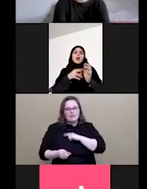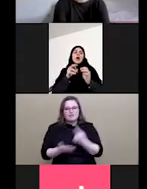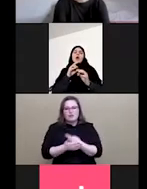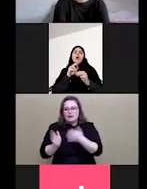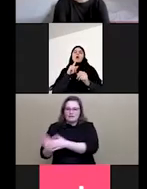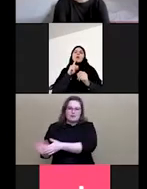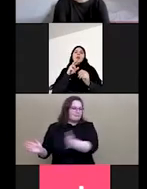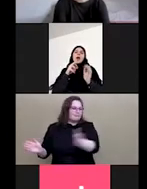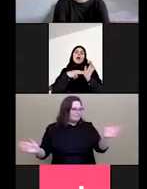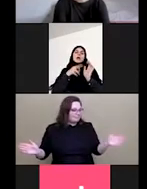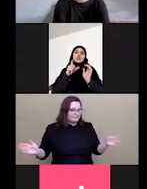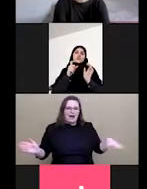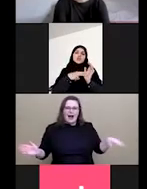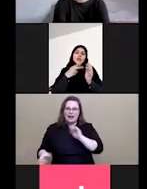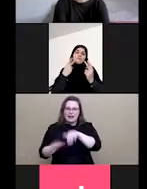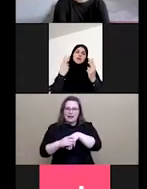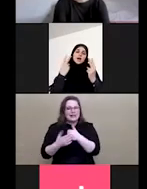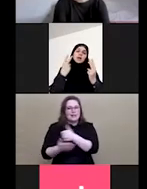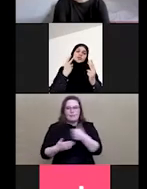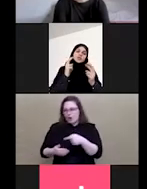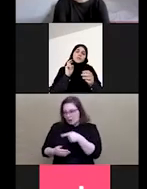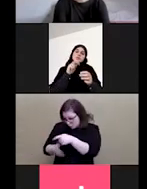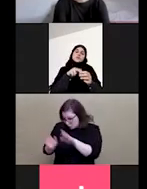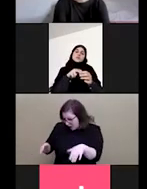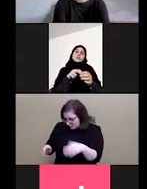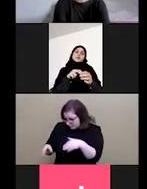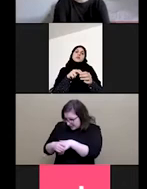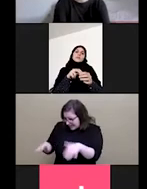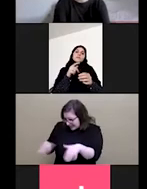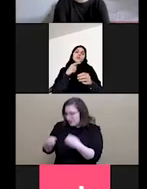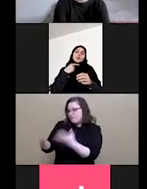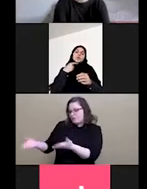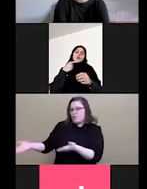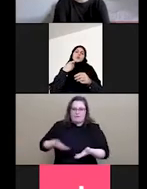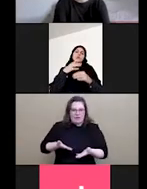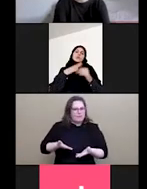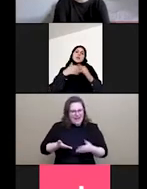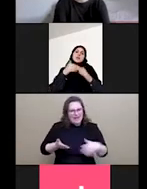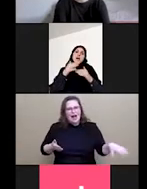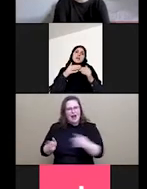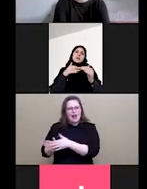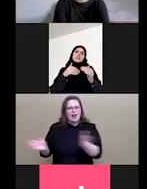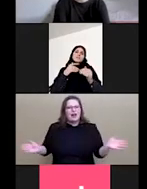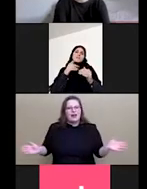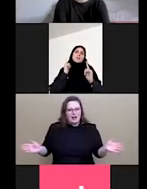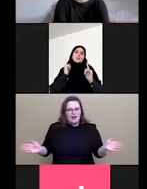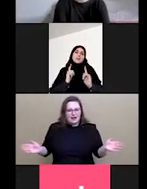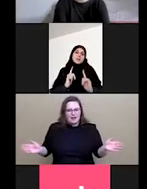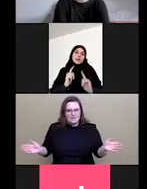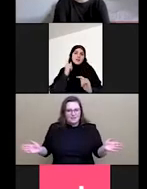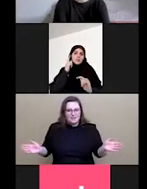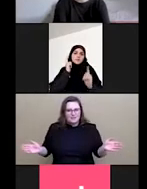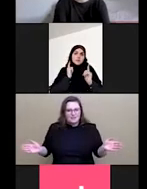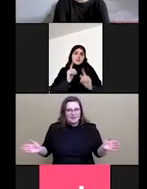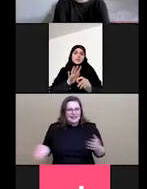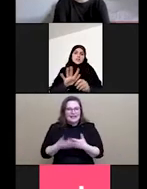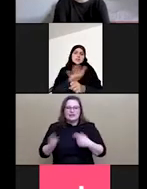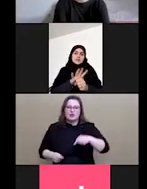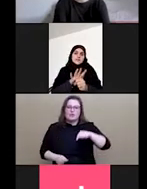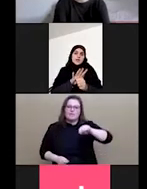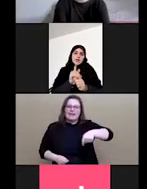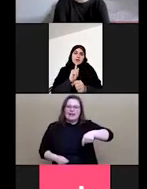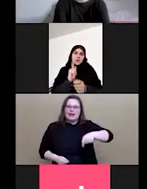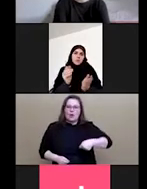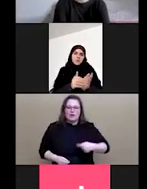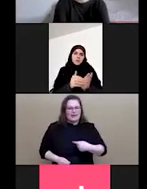only for those that directly participated in the war. Then it wouldn't be a sort of premise that we only talk